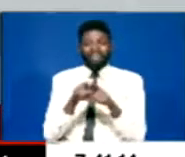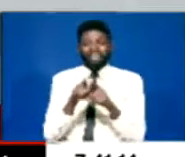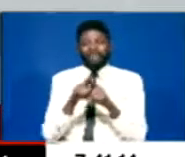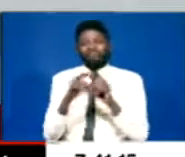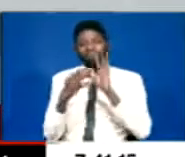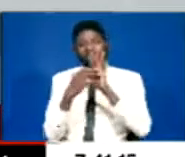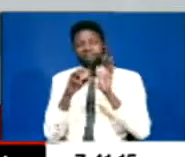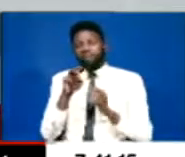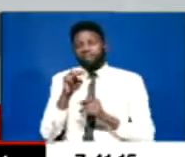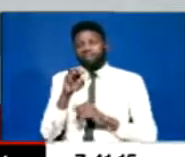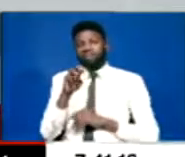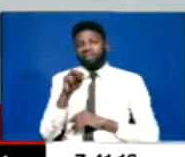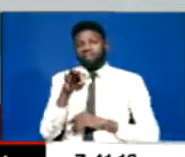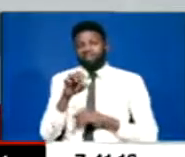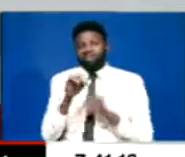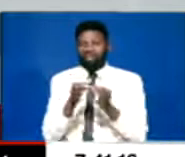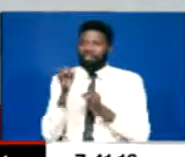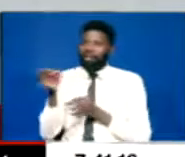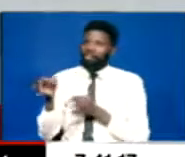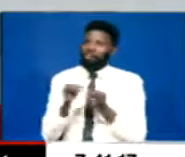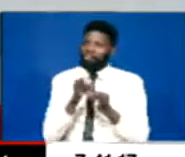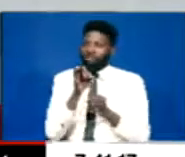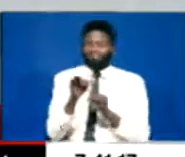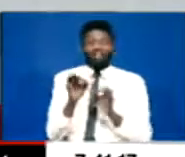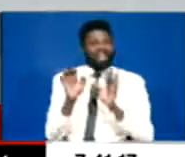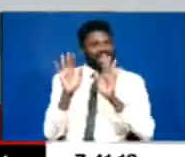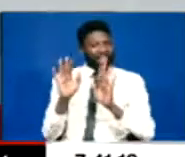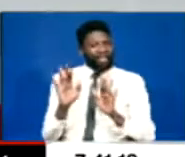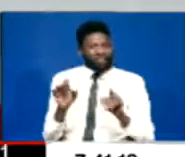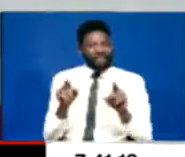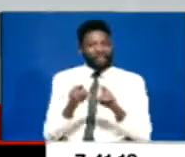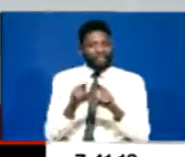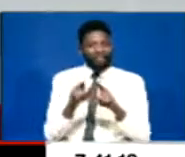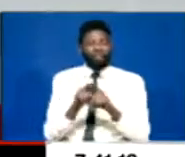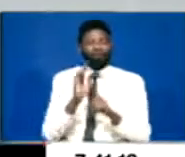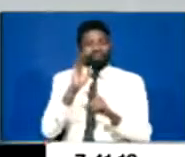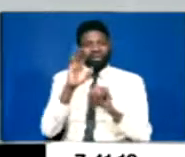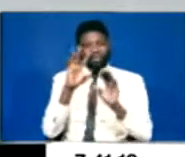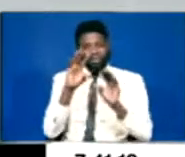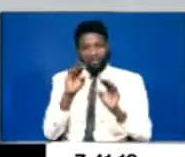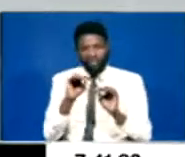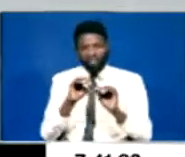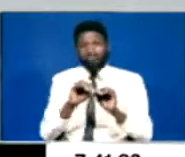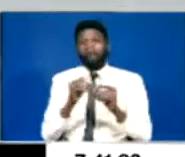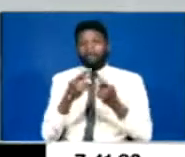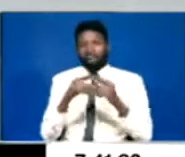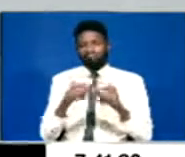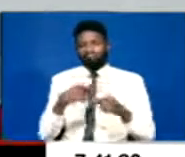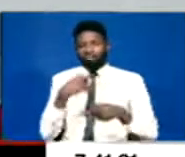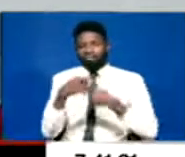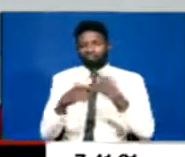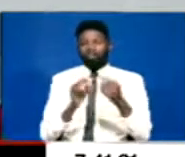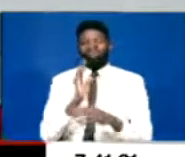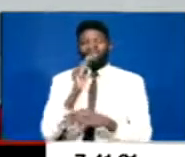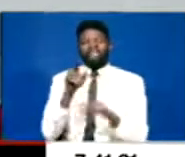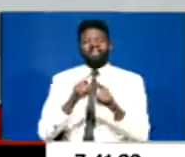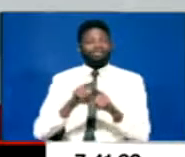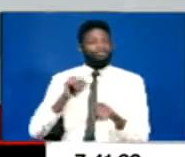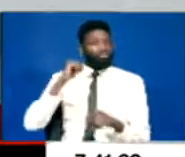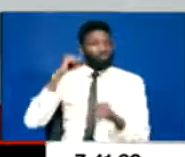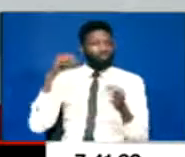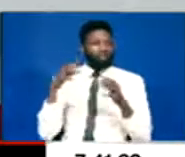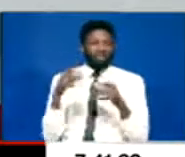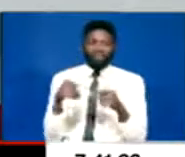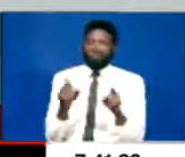things like that. So the campaign will basically go offline, right? But it's unlikely to stop. This is the time when also the parties are buttoning down